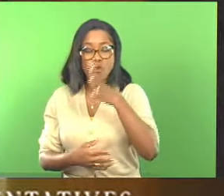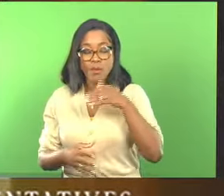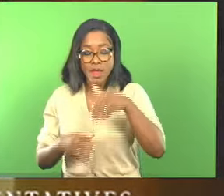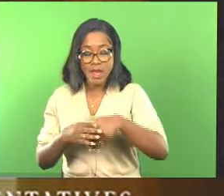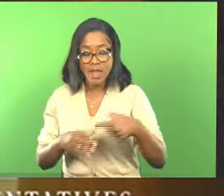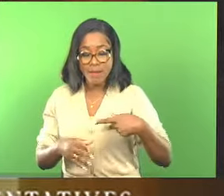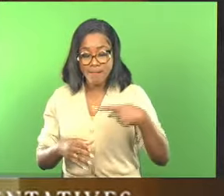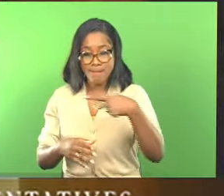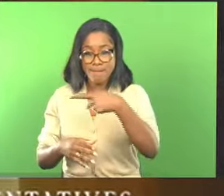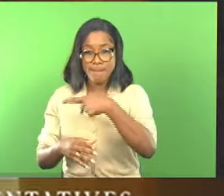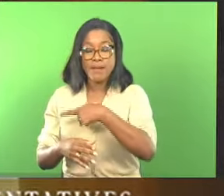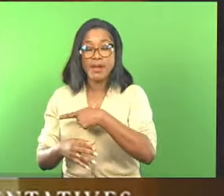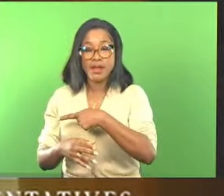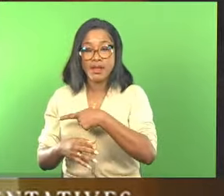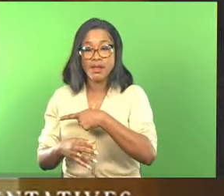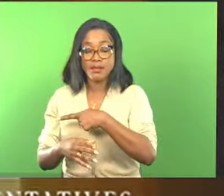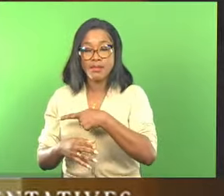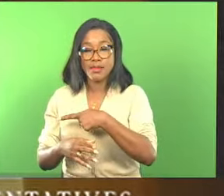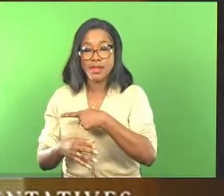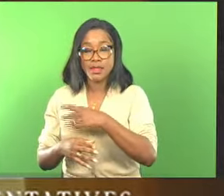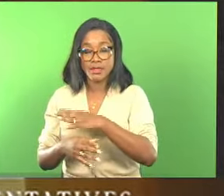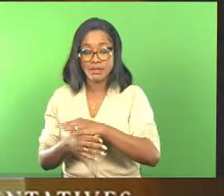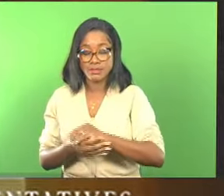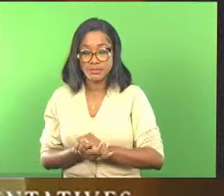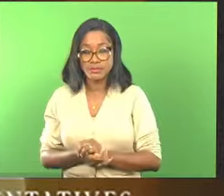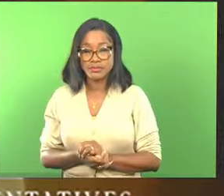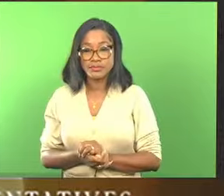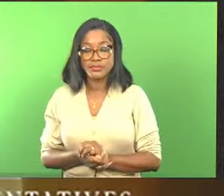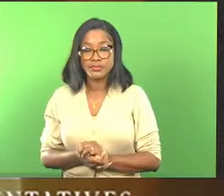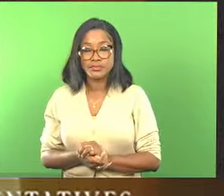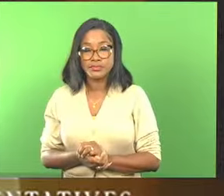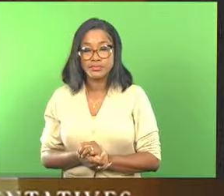Parliament and state assemblies.